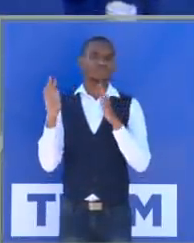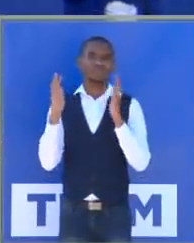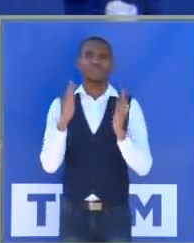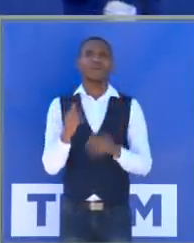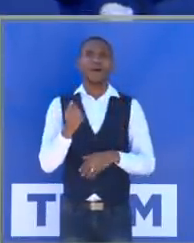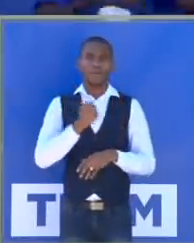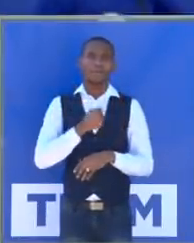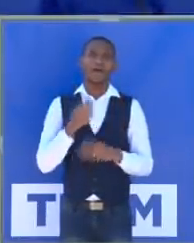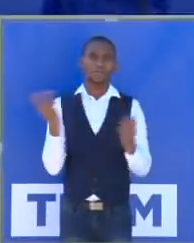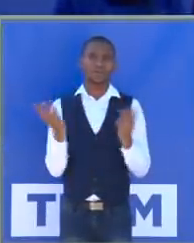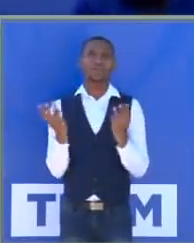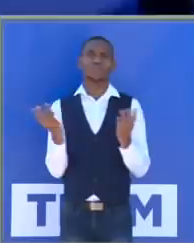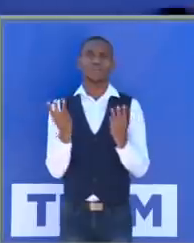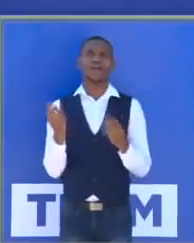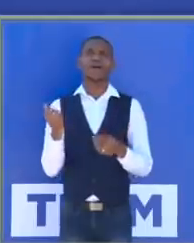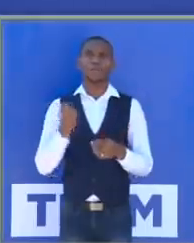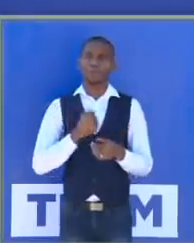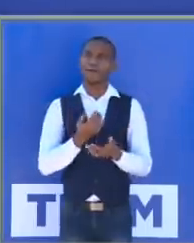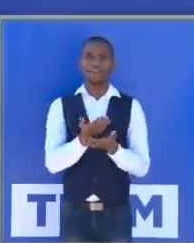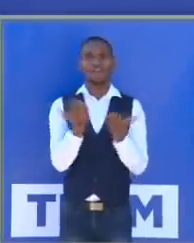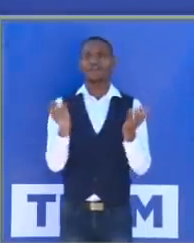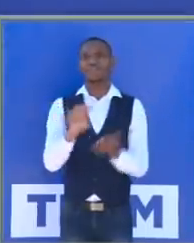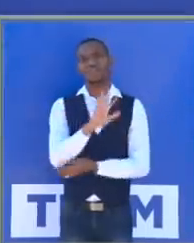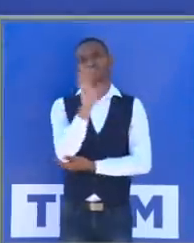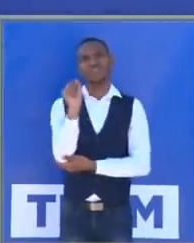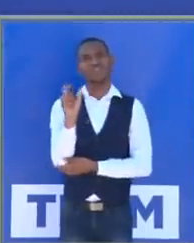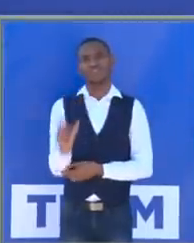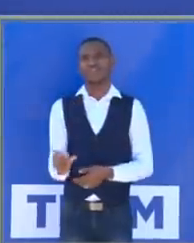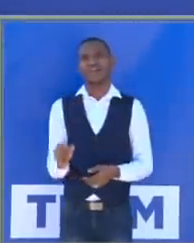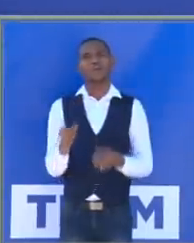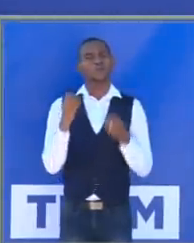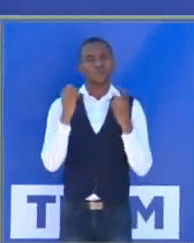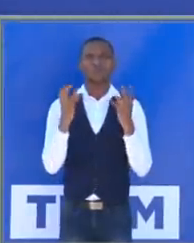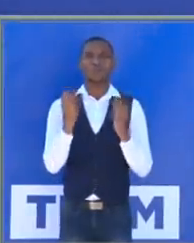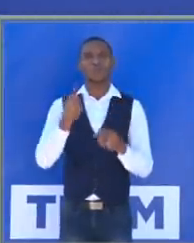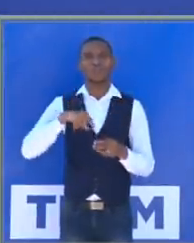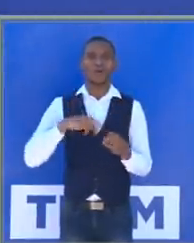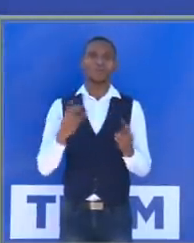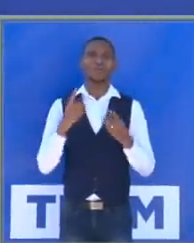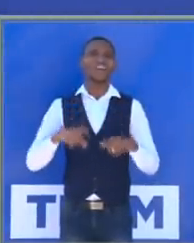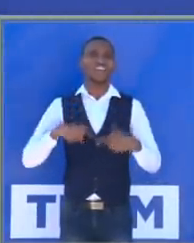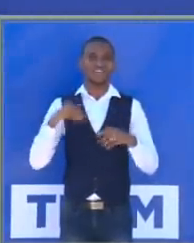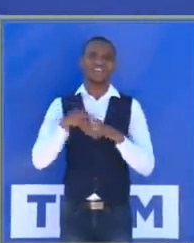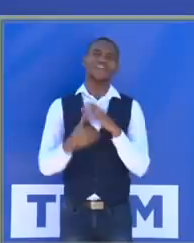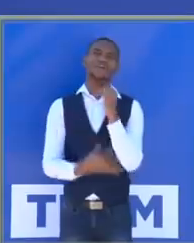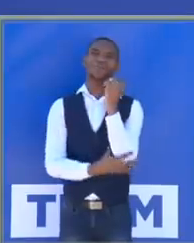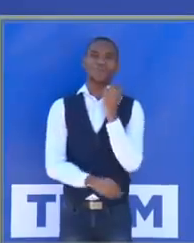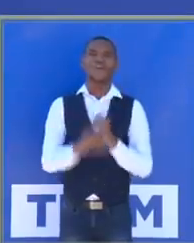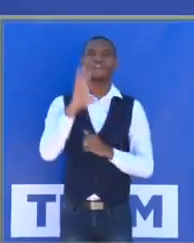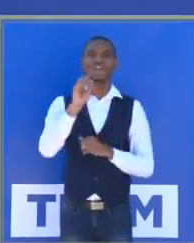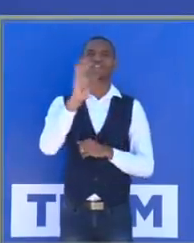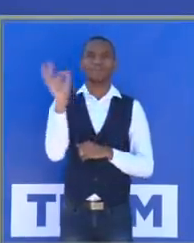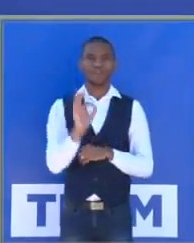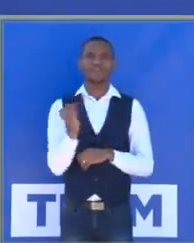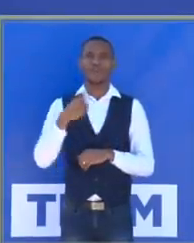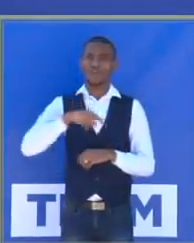My people, my fellow South Africans, too many of our people are living in poverty. Over 50% of